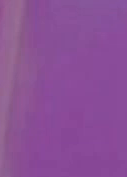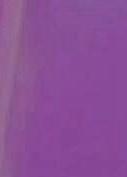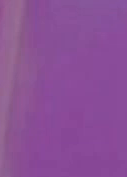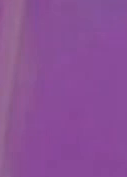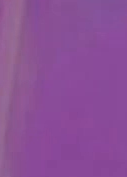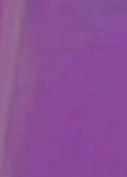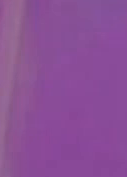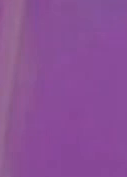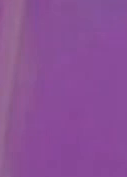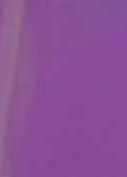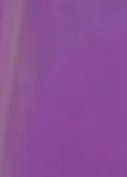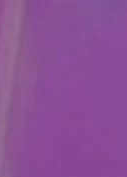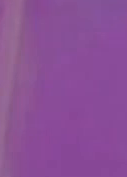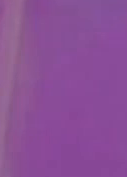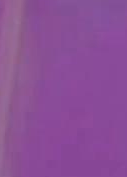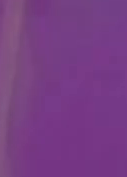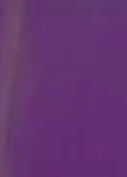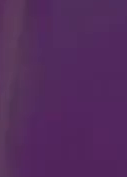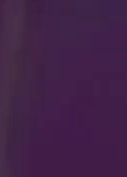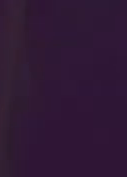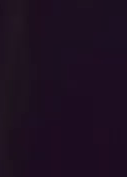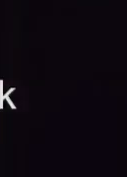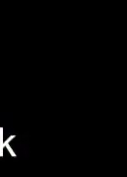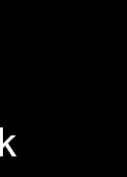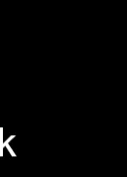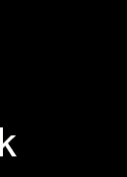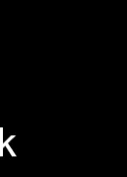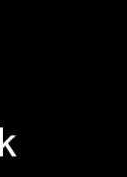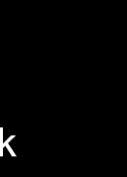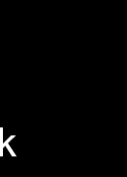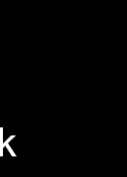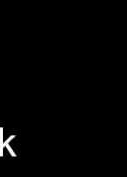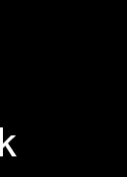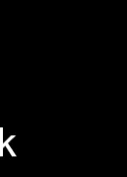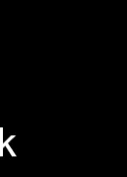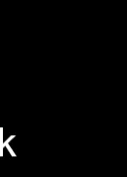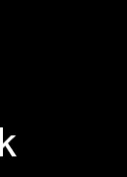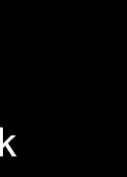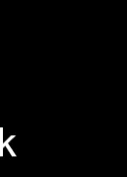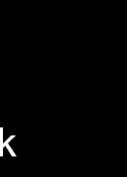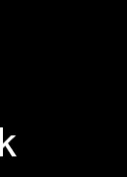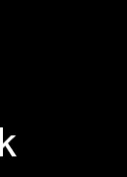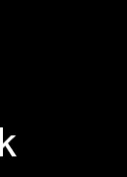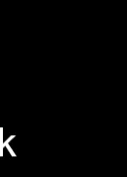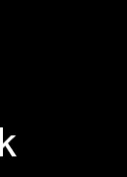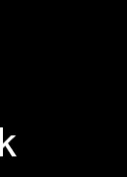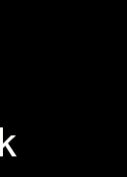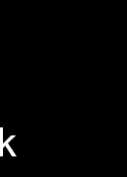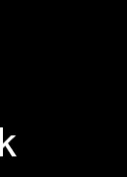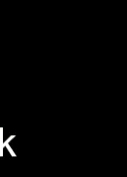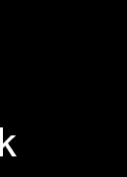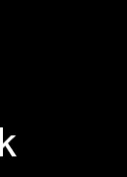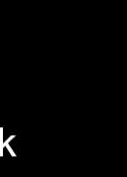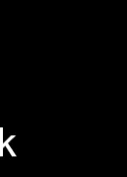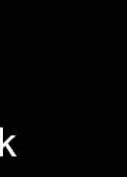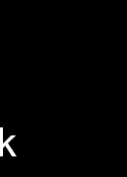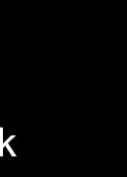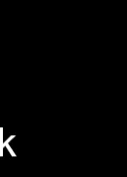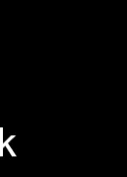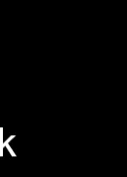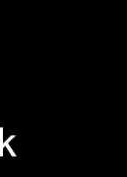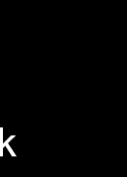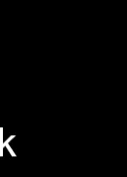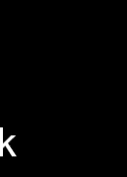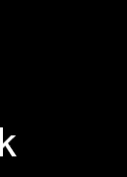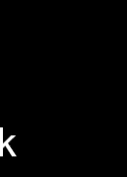We'll continue with the reading now. Chapter 15. And the Lord spake unto Moses and to Aaron, saying, Speak unto